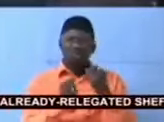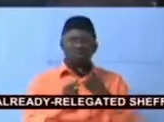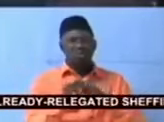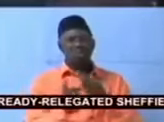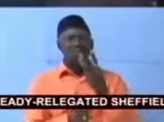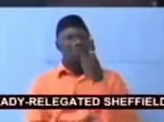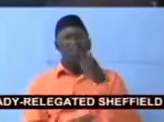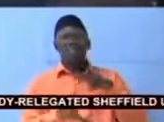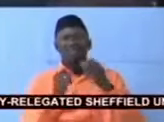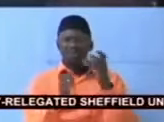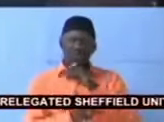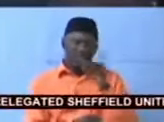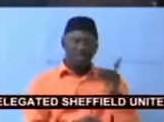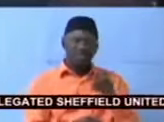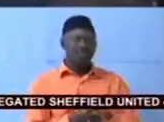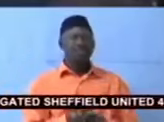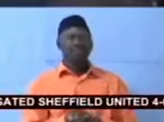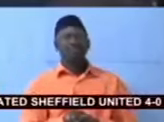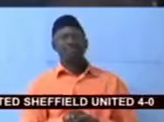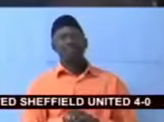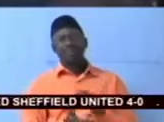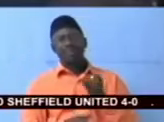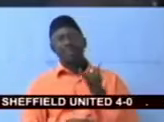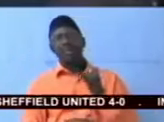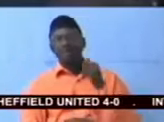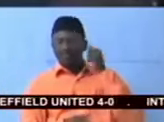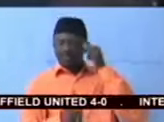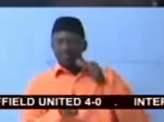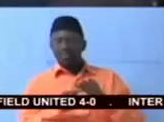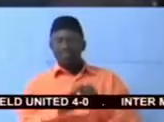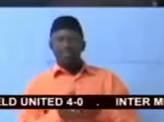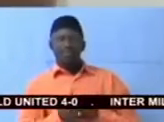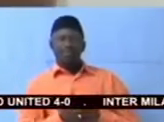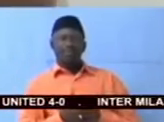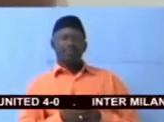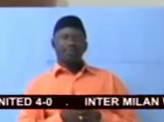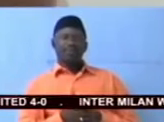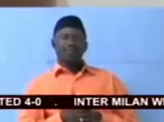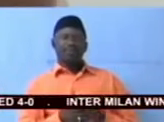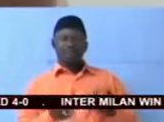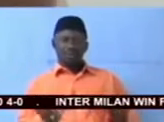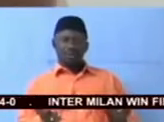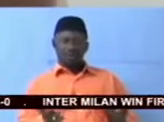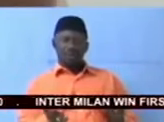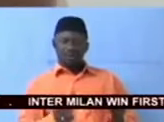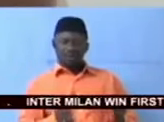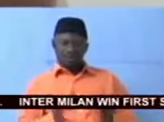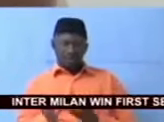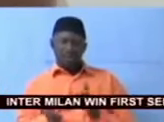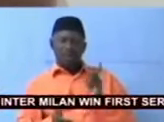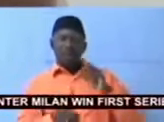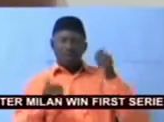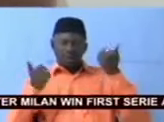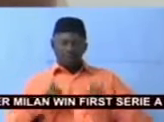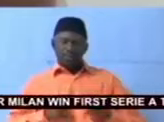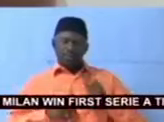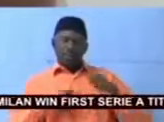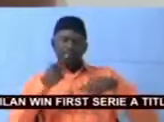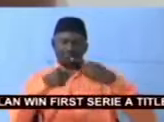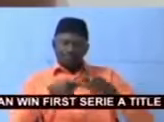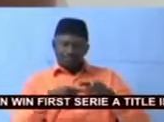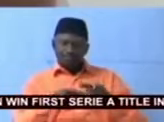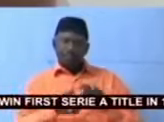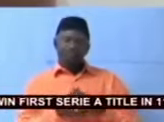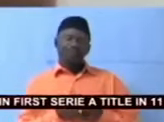ñetti juné dollars la dal. Yes. Can you tell this commission what happened next? Légui na waxal commission bi lu xew gannaaw lolu.